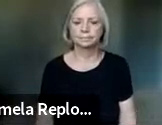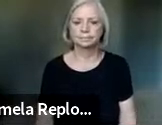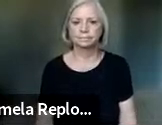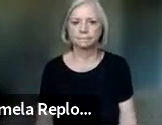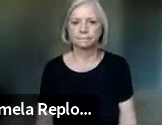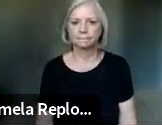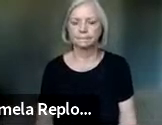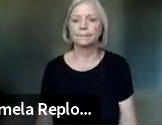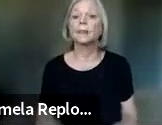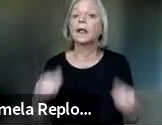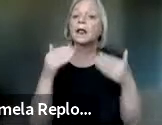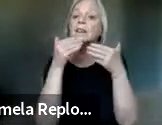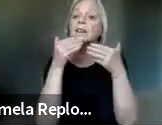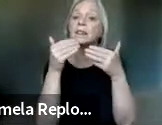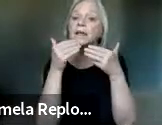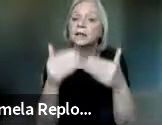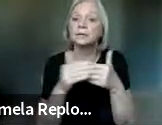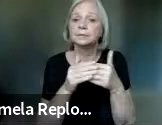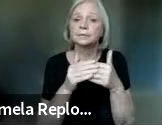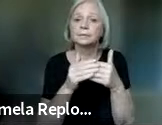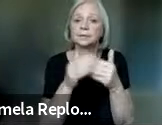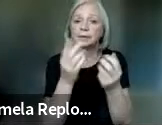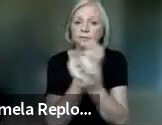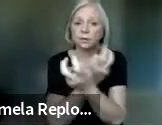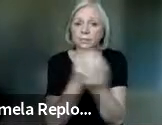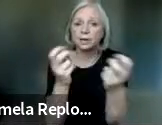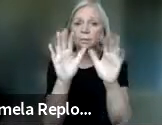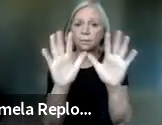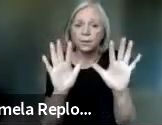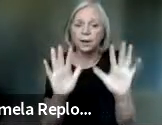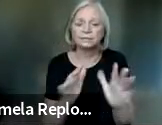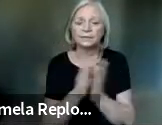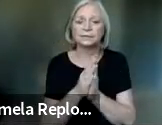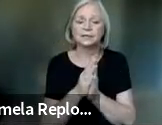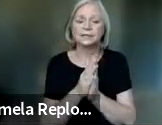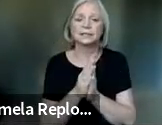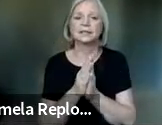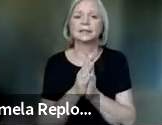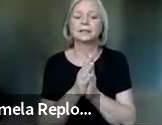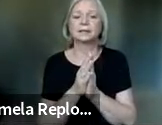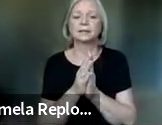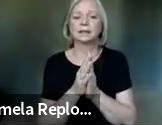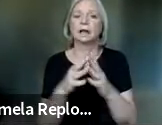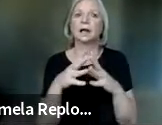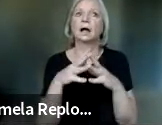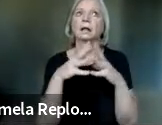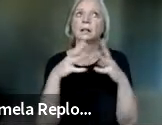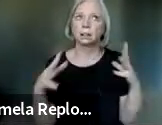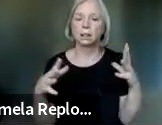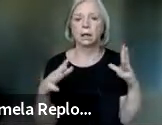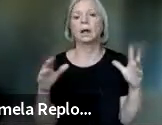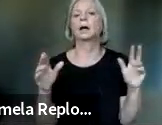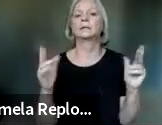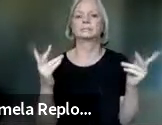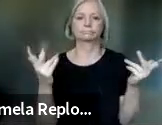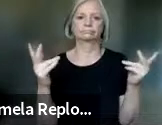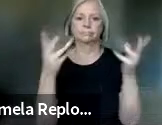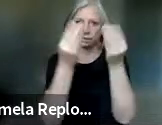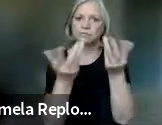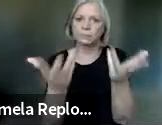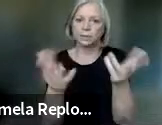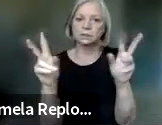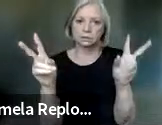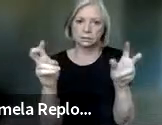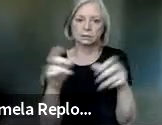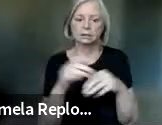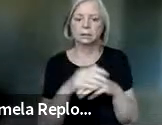Great. Well, thank you all for the panel, for the great overview, covering lots and lots of topics. The good thing is we also have a good amount